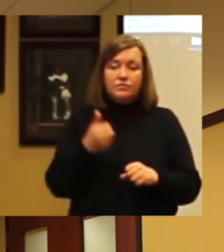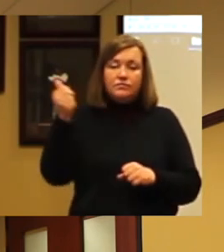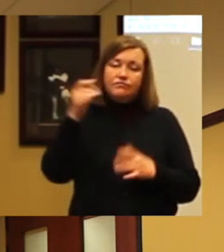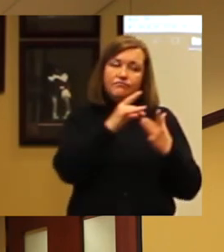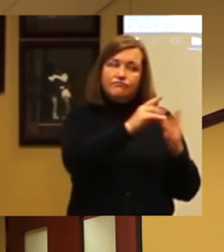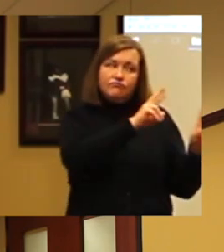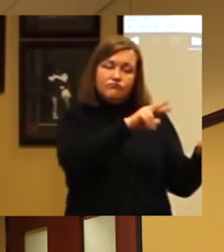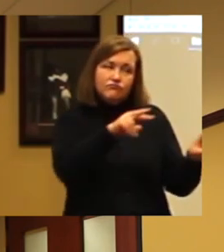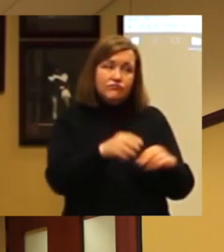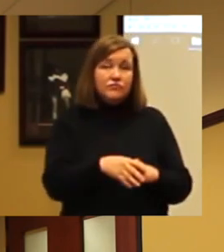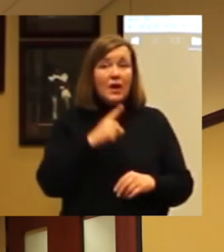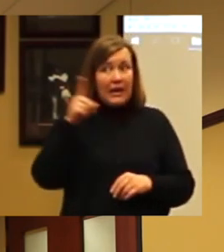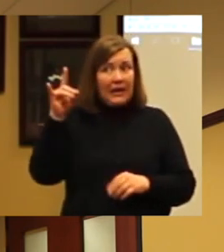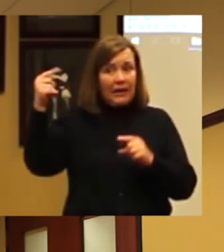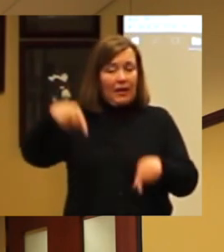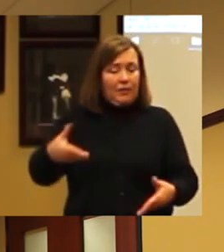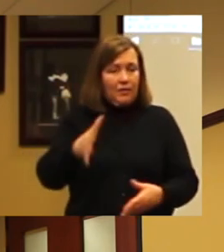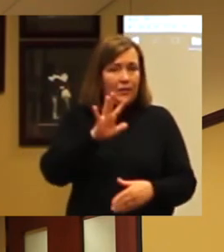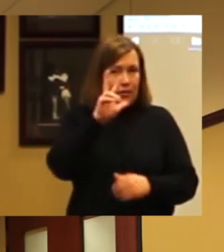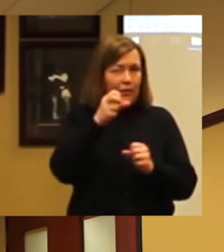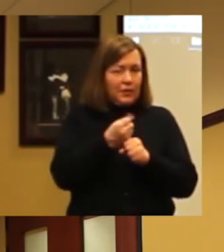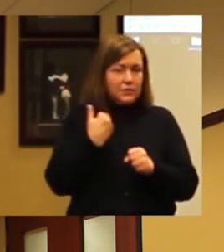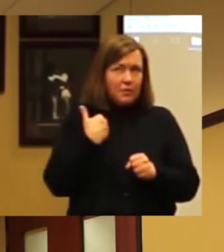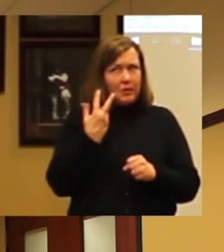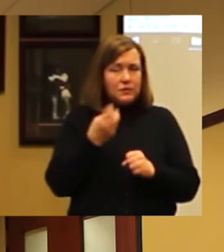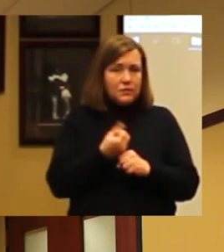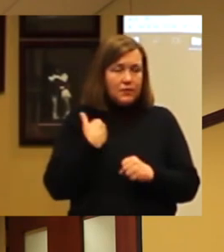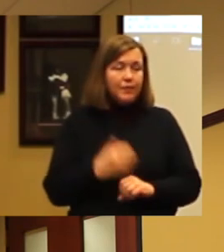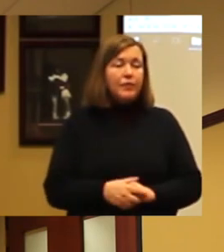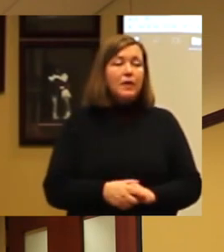fact, we brought him here about 3 years ago, 2 or 3 years ago.